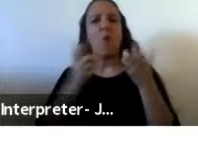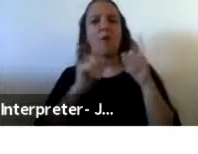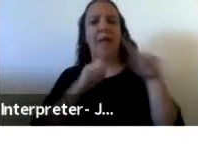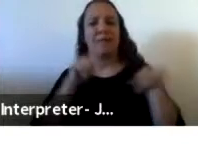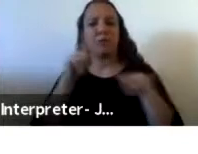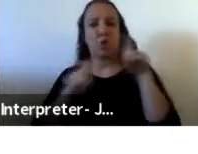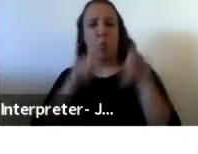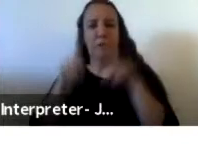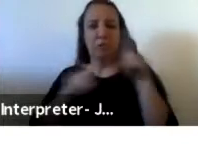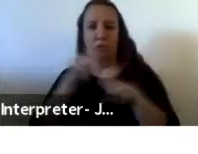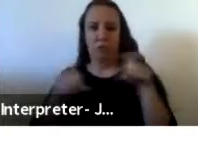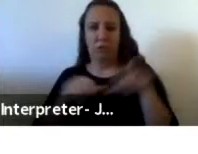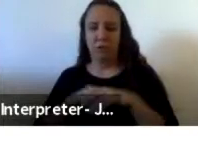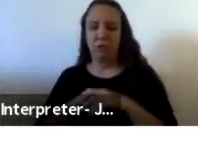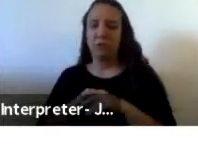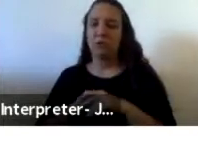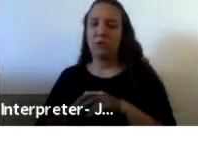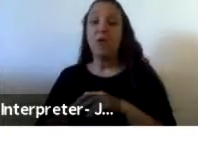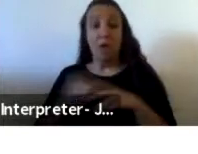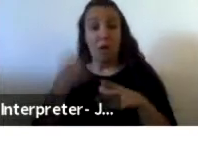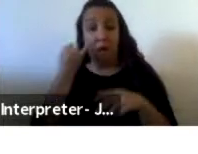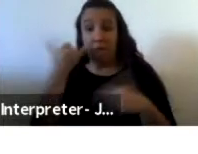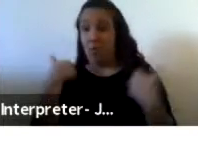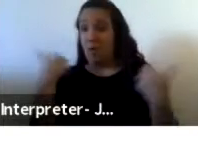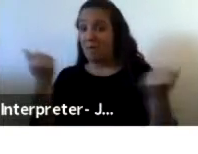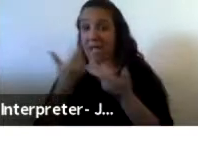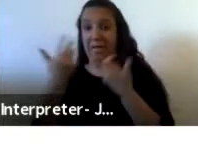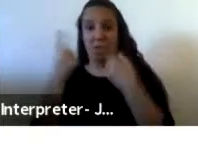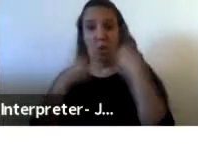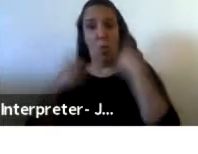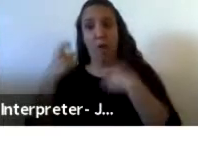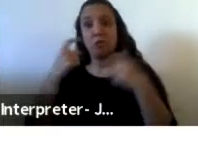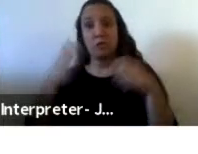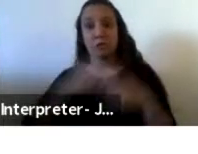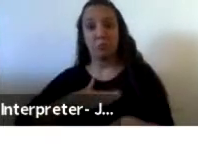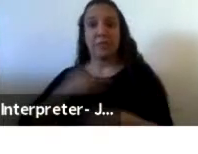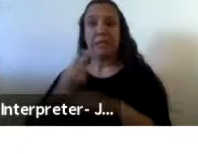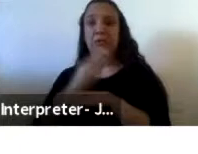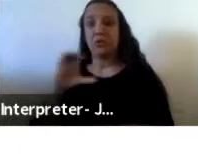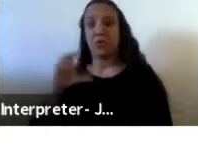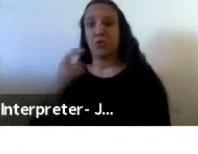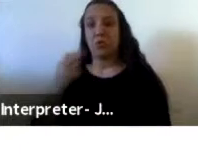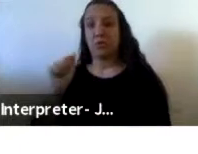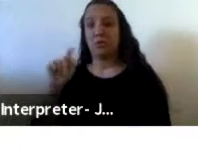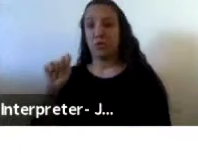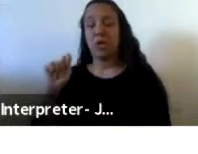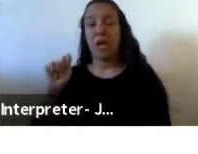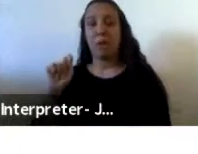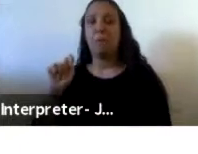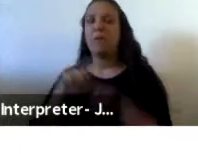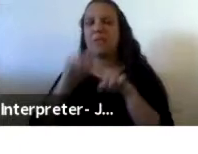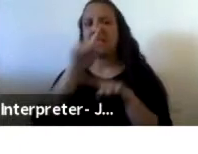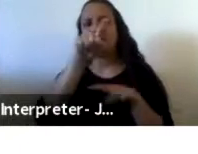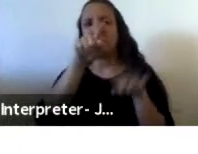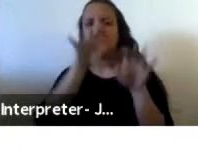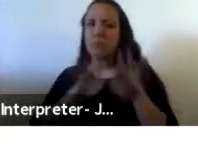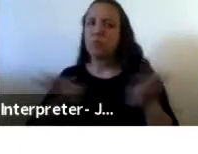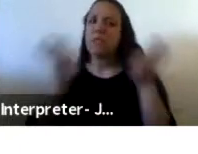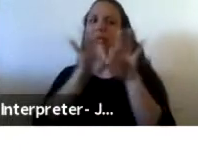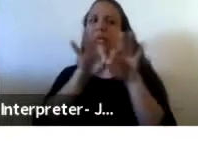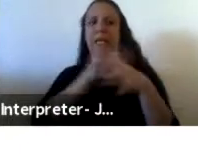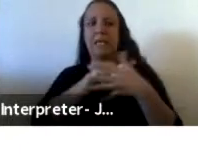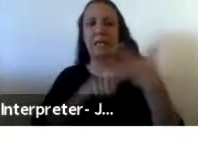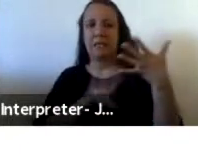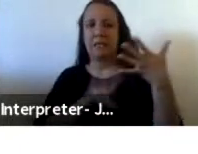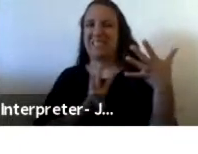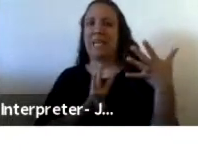definitely use the chat and we'll be more than happy to assist and help you. But these are some of the traits that retail models